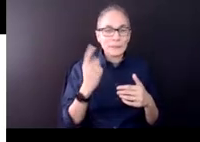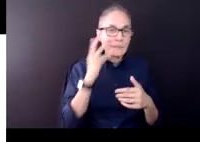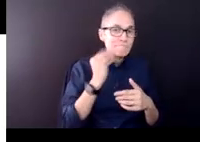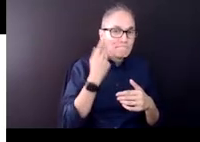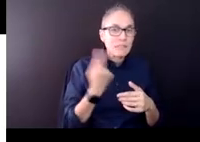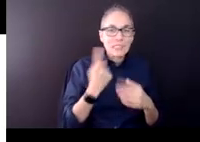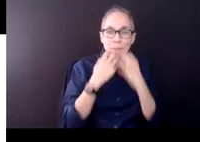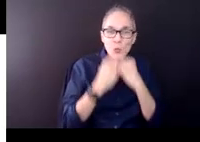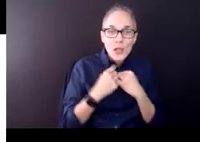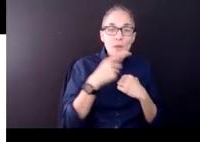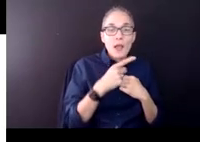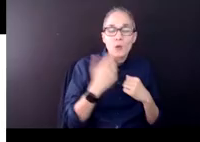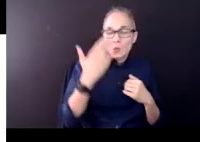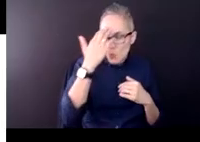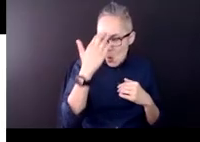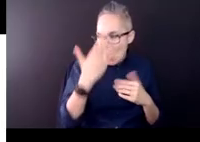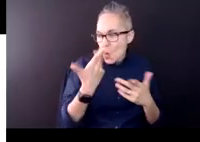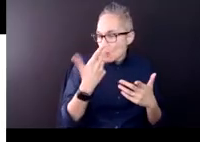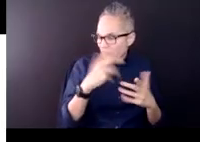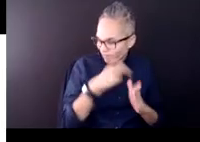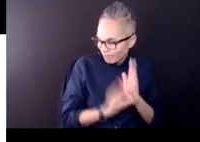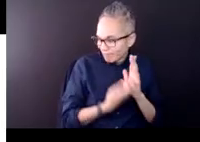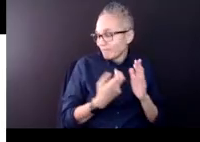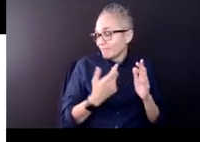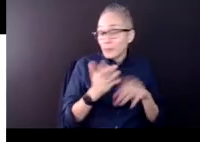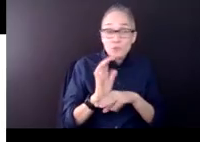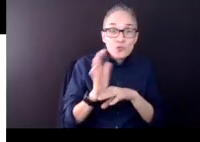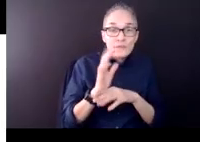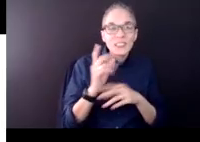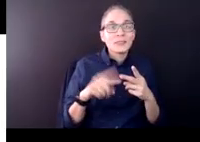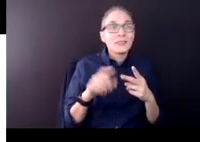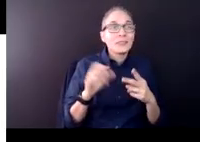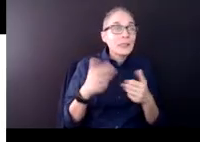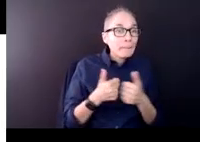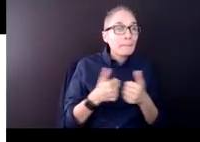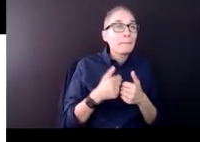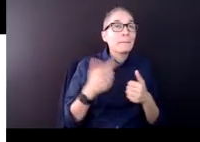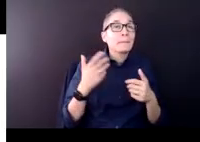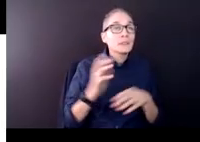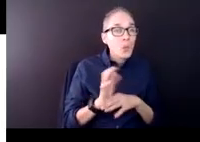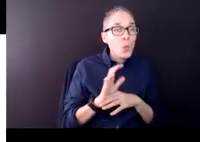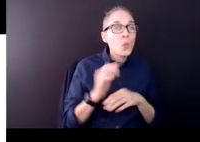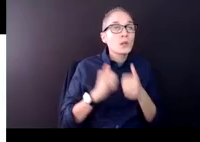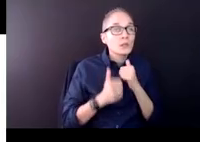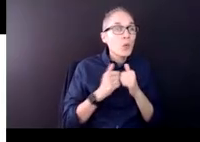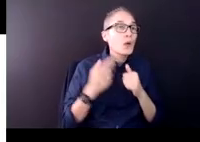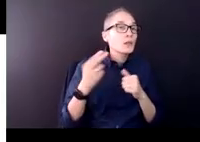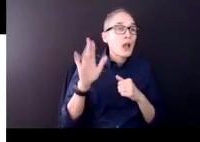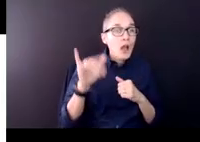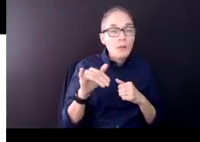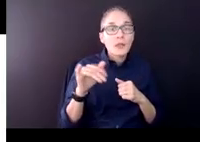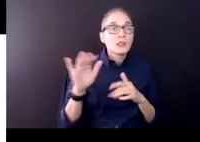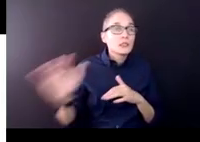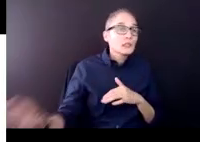care about or know deeply. It can be a movie, it can be a game, sports, hobbies, music,